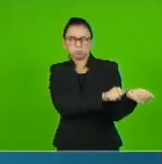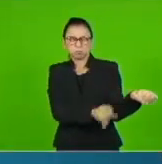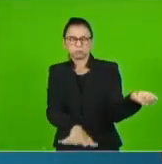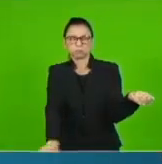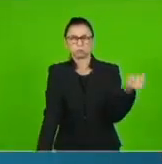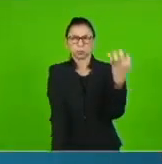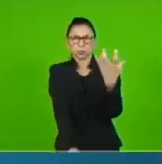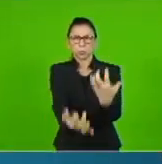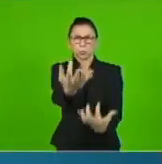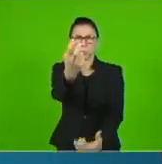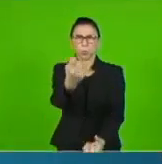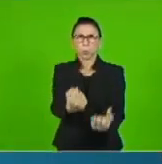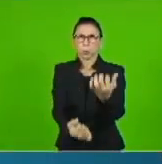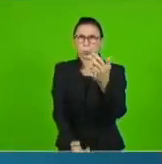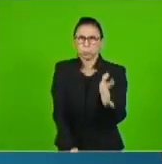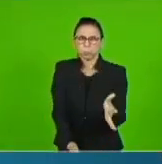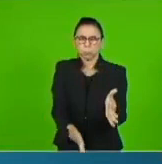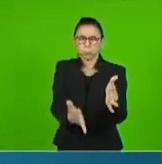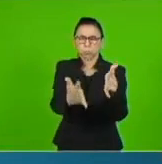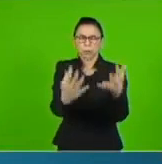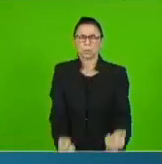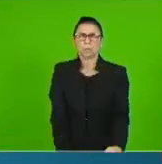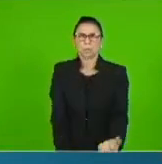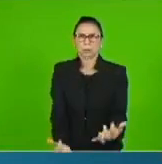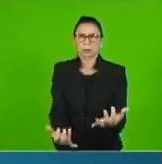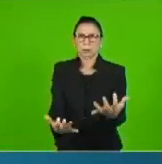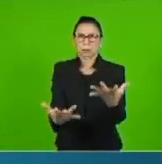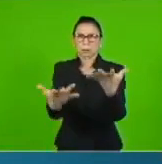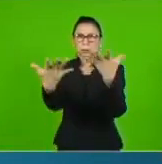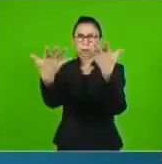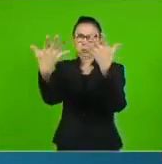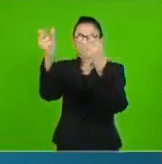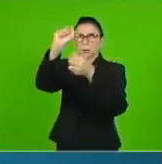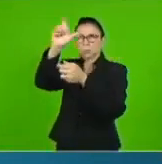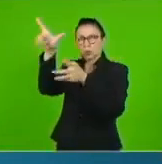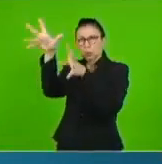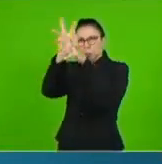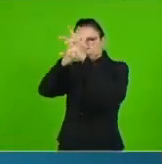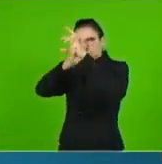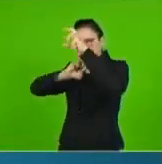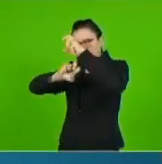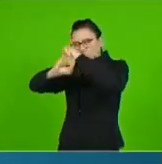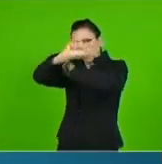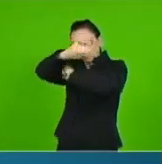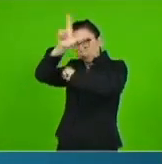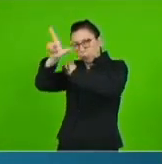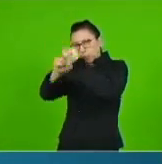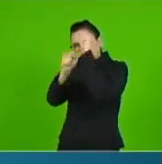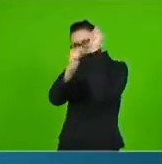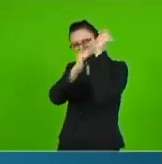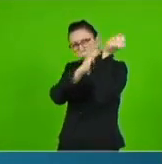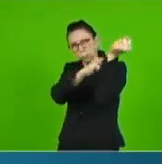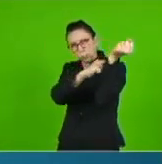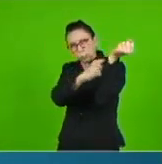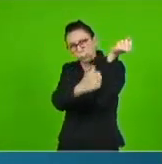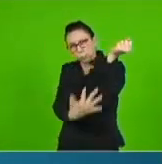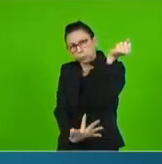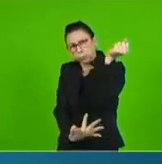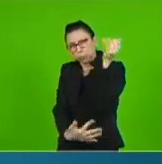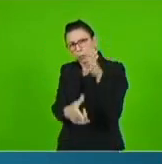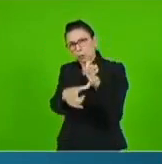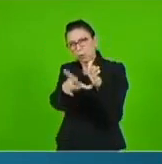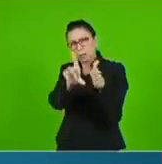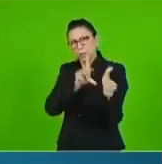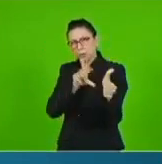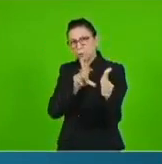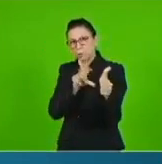Blood and hail and columns of smoke. The sun is going to darken, and the